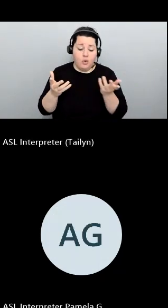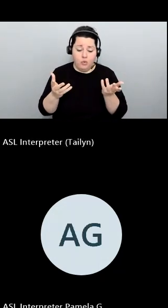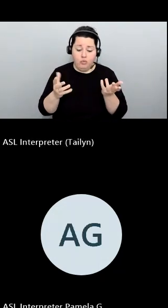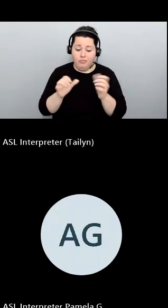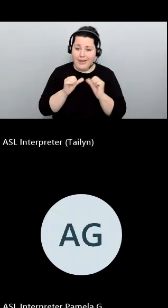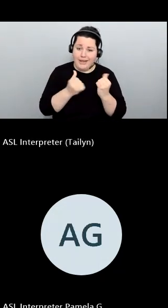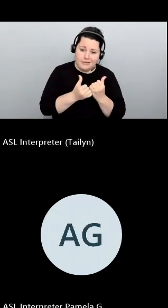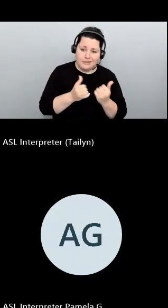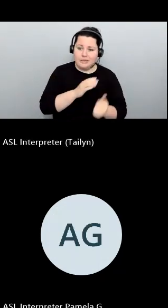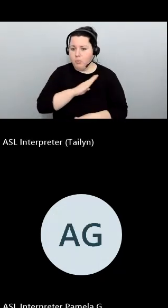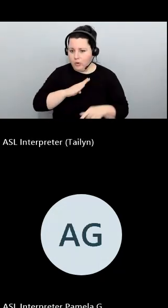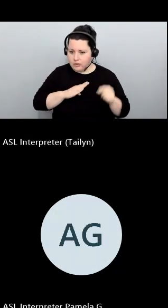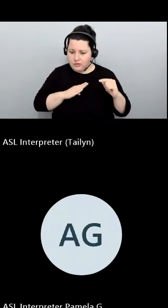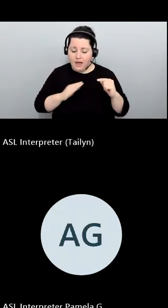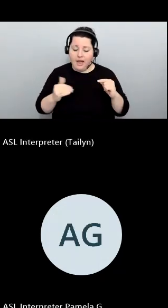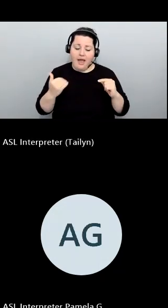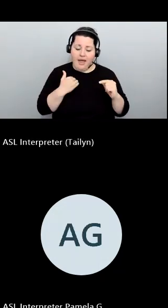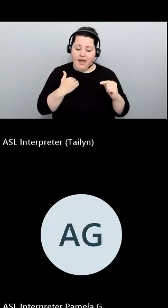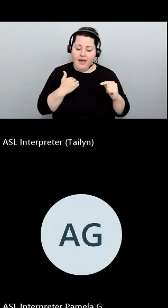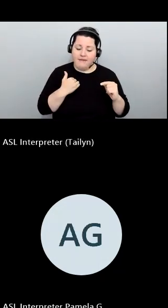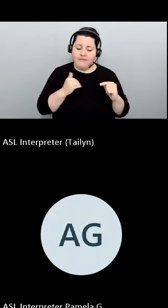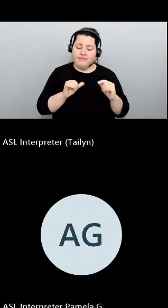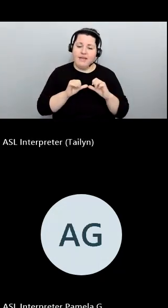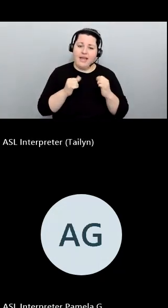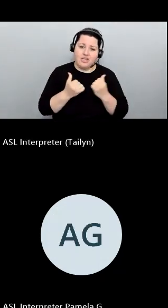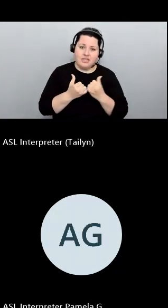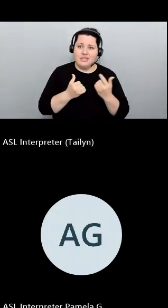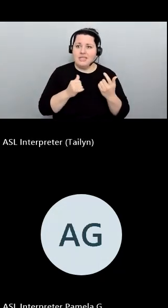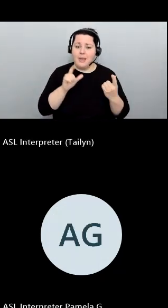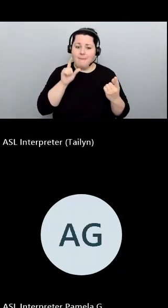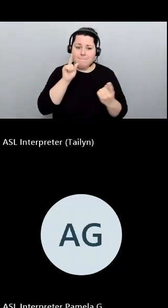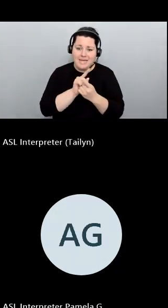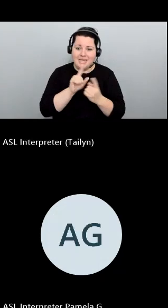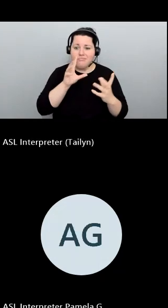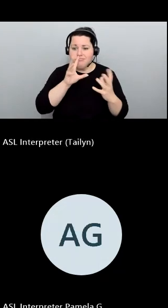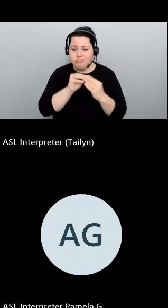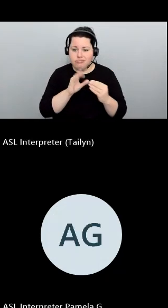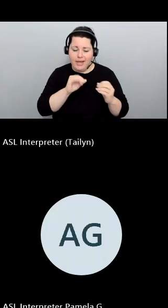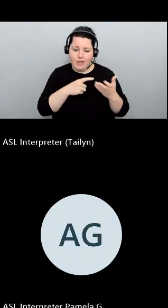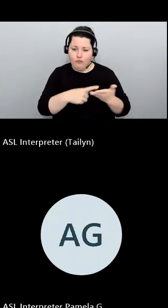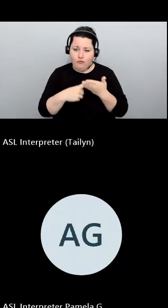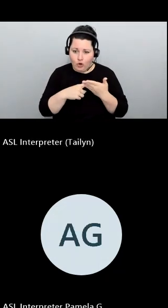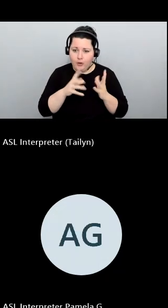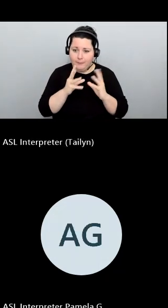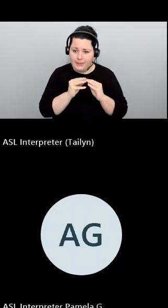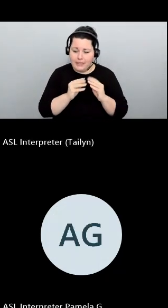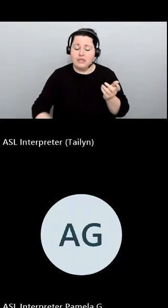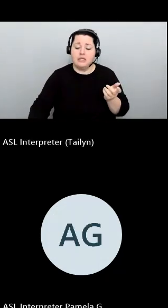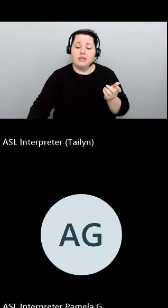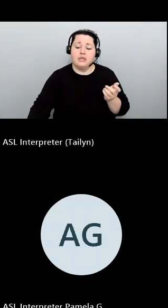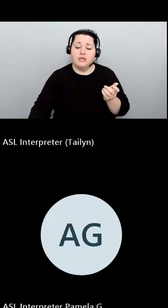agencies and boards, we have agency-based meet and confer committees, which is a mechanism for